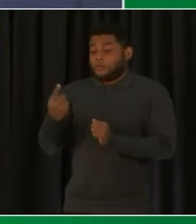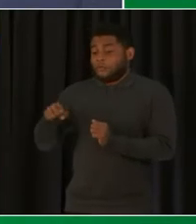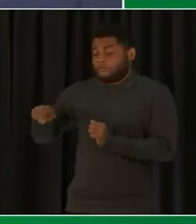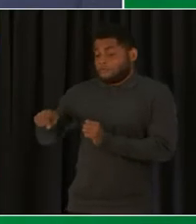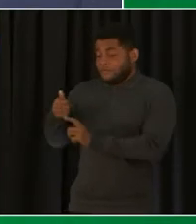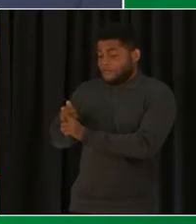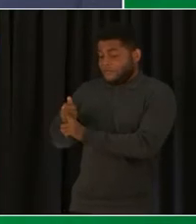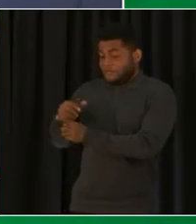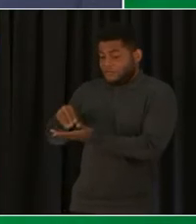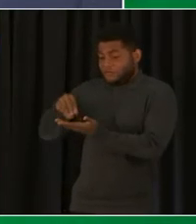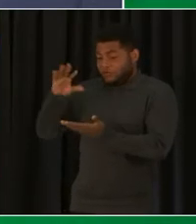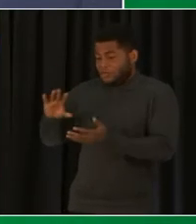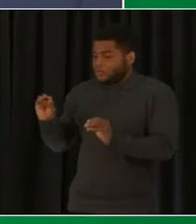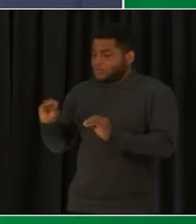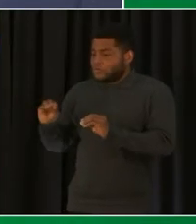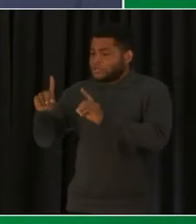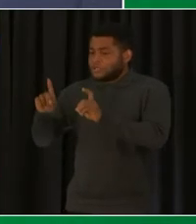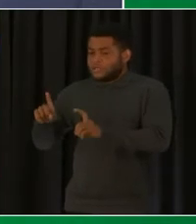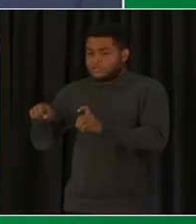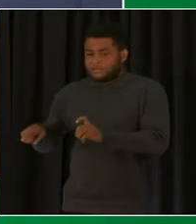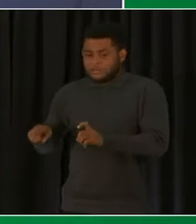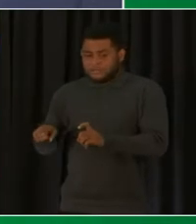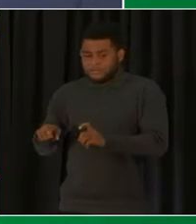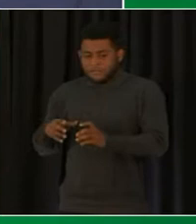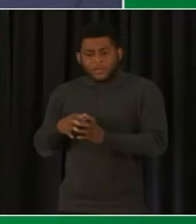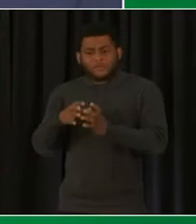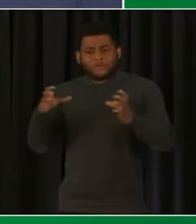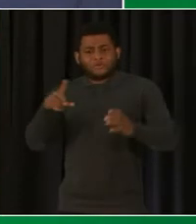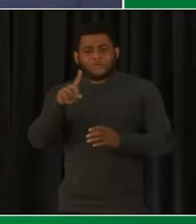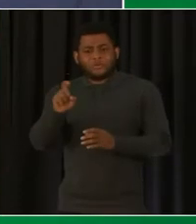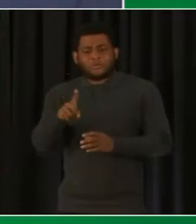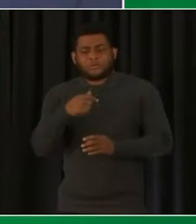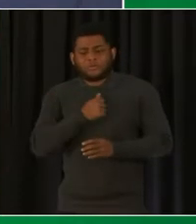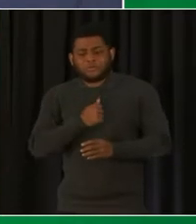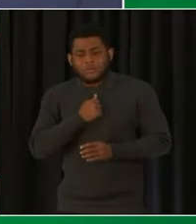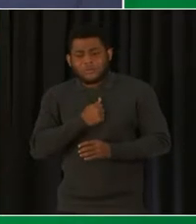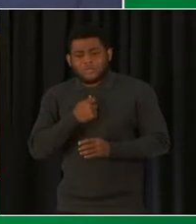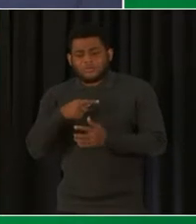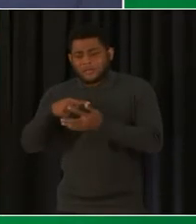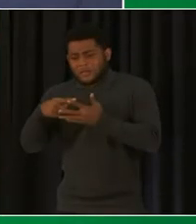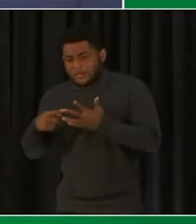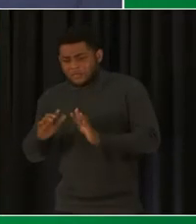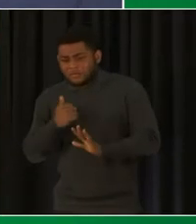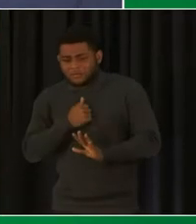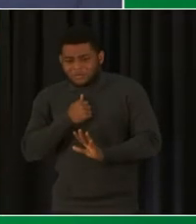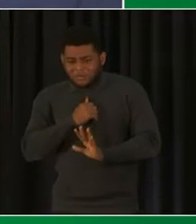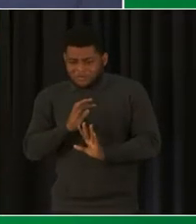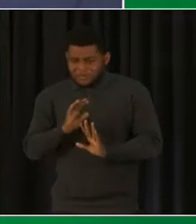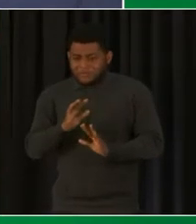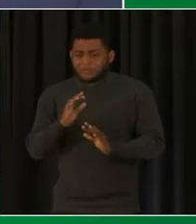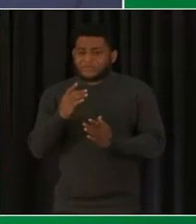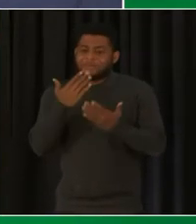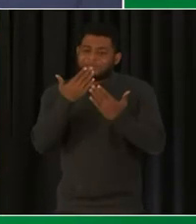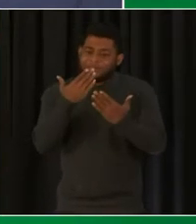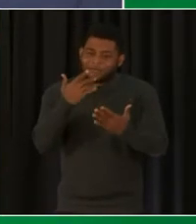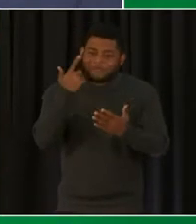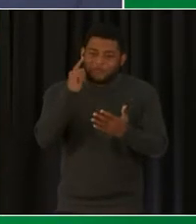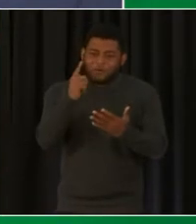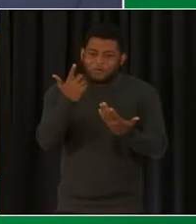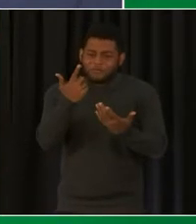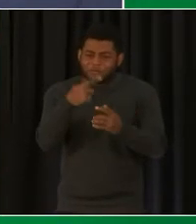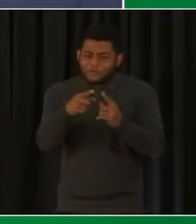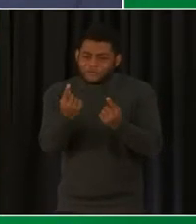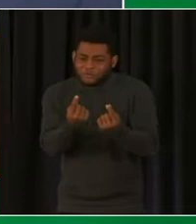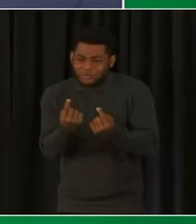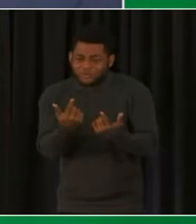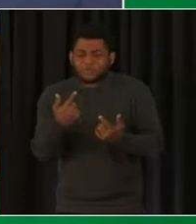be tested. So a lot of questions, and I apologize for everything. But thank you for what you're doing,